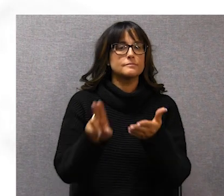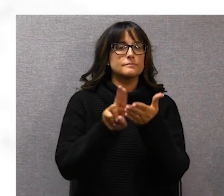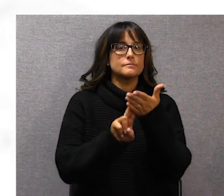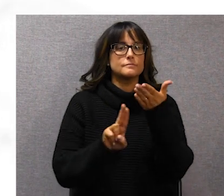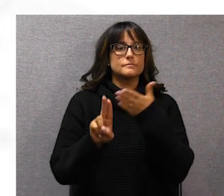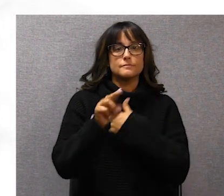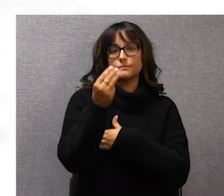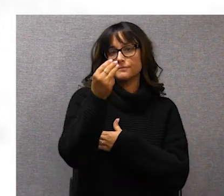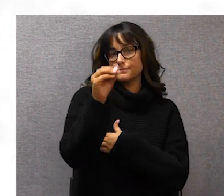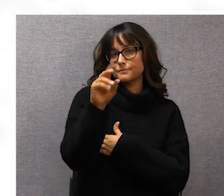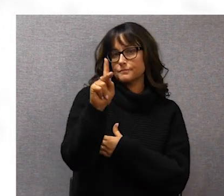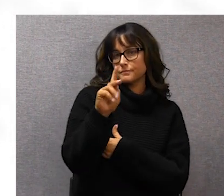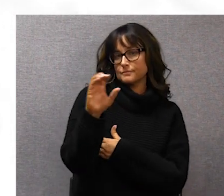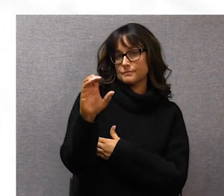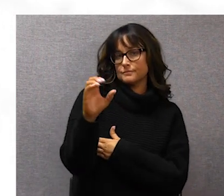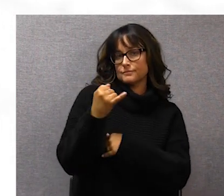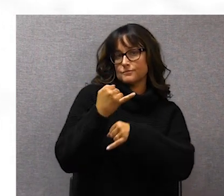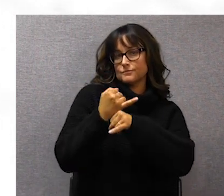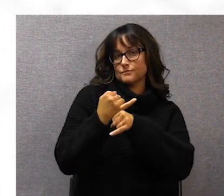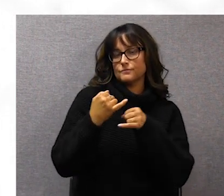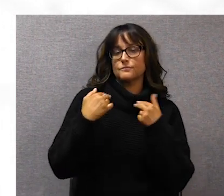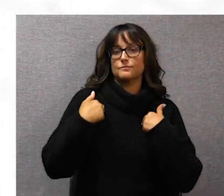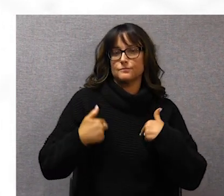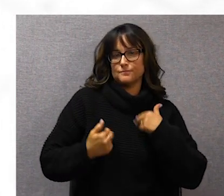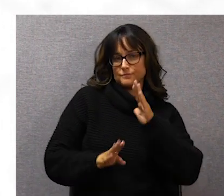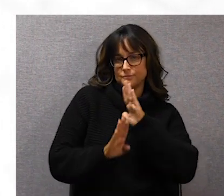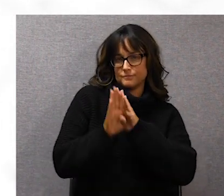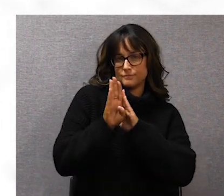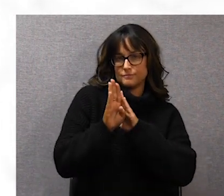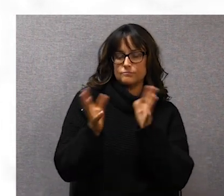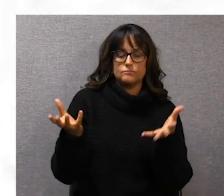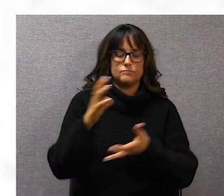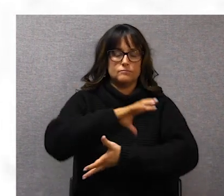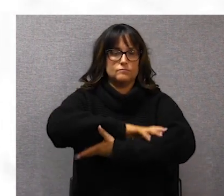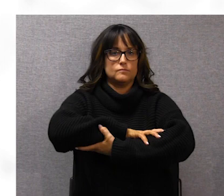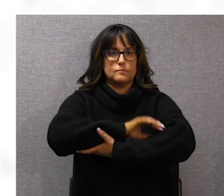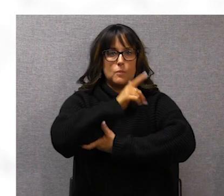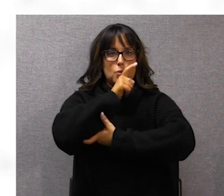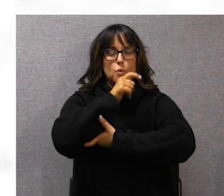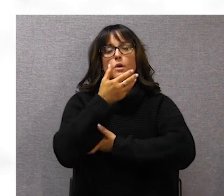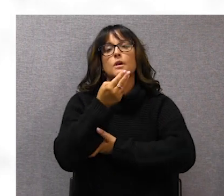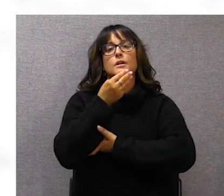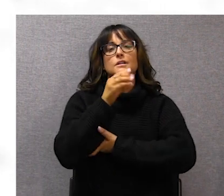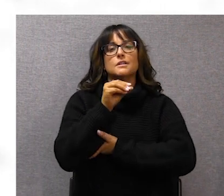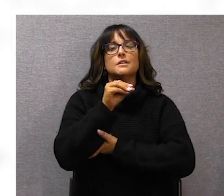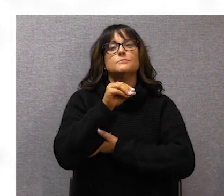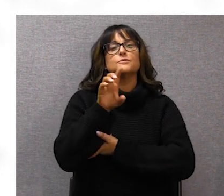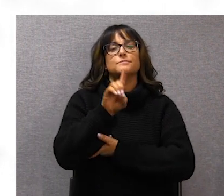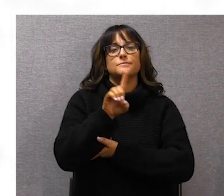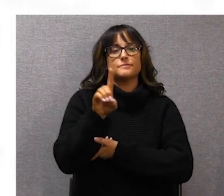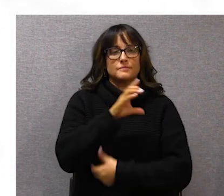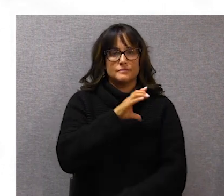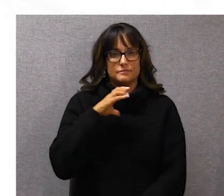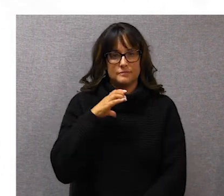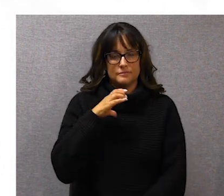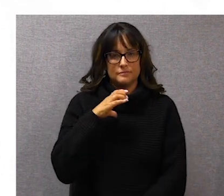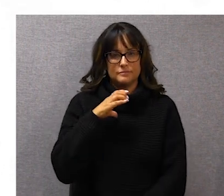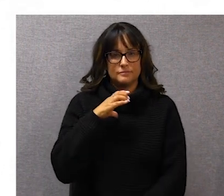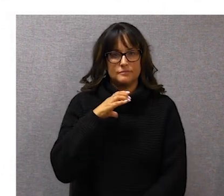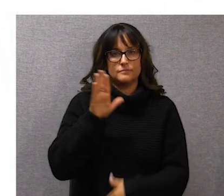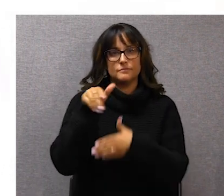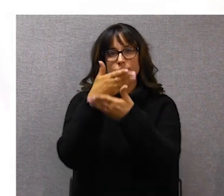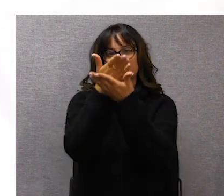The University of Missouri-Kansas City Institute for Human Development, in partnership with the Missouri Developmental Disabilities